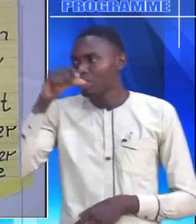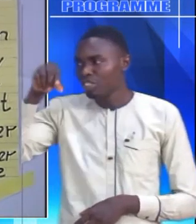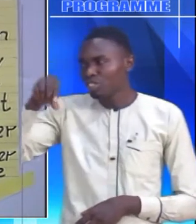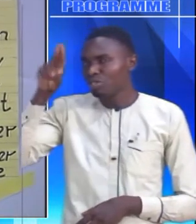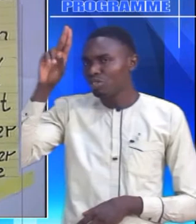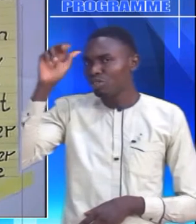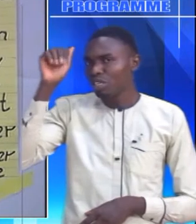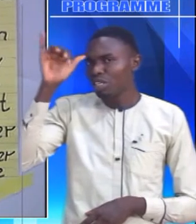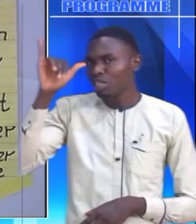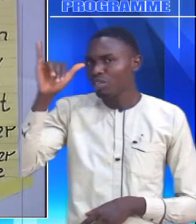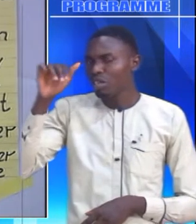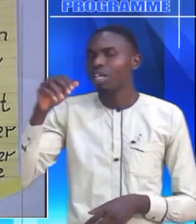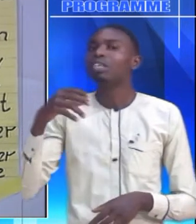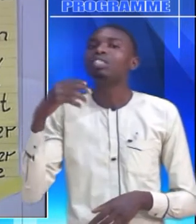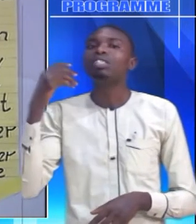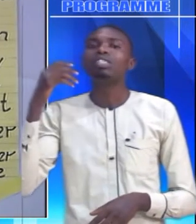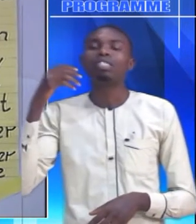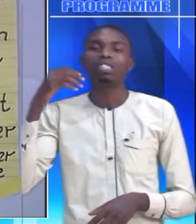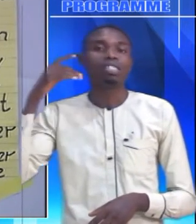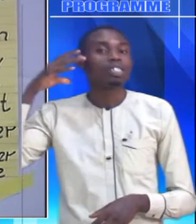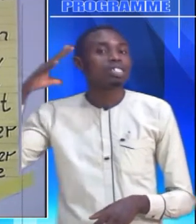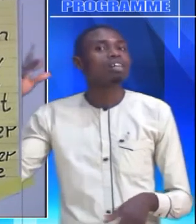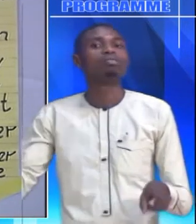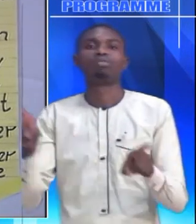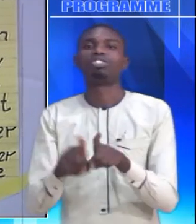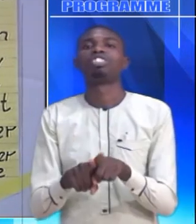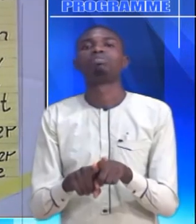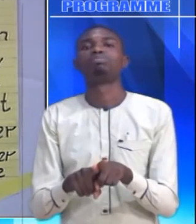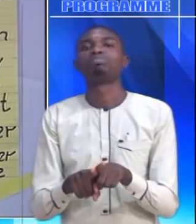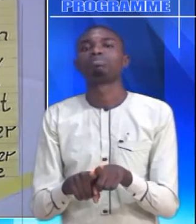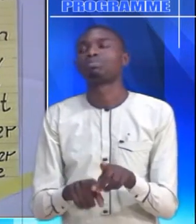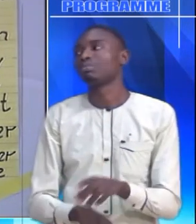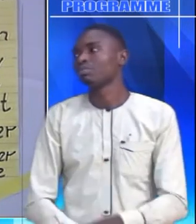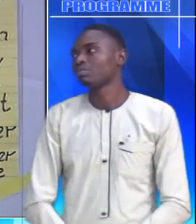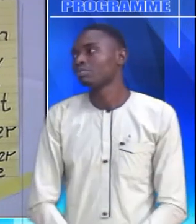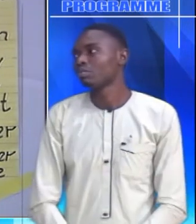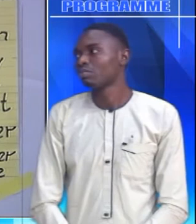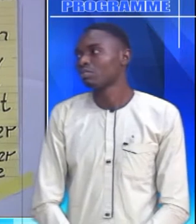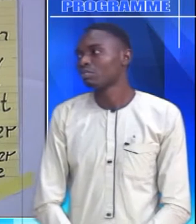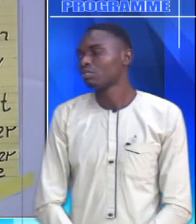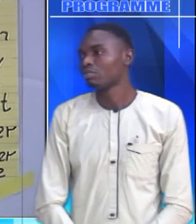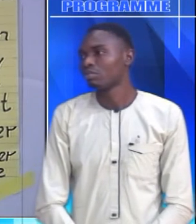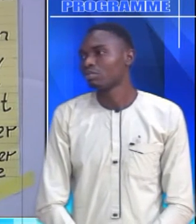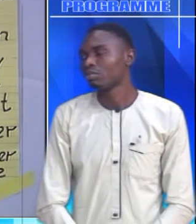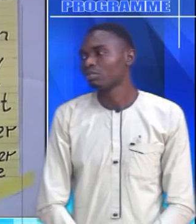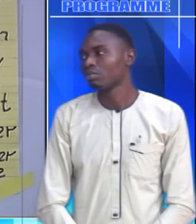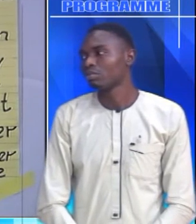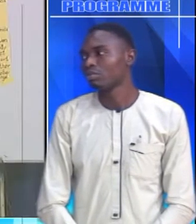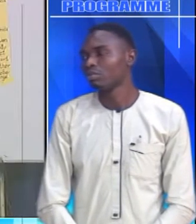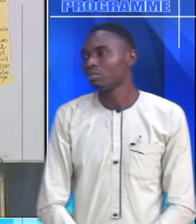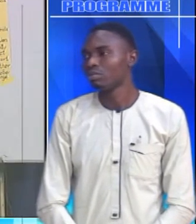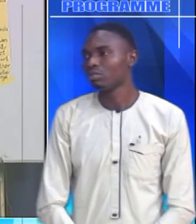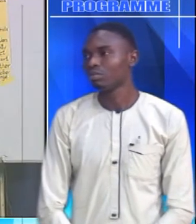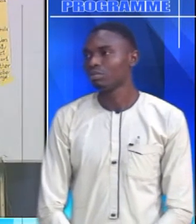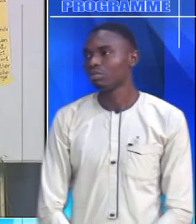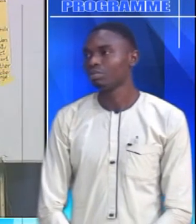you option. Any of these examples can go for this sound. Either double E, E-A,